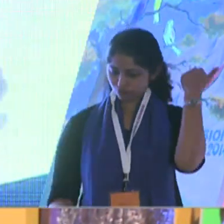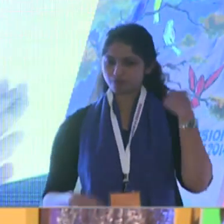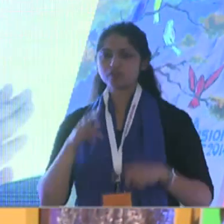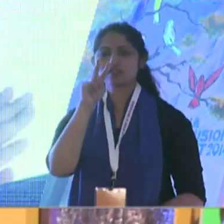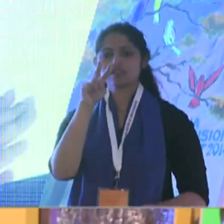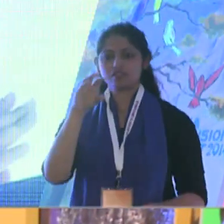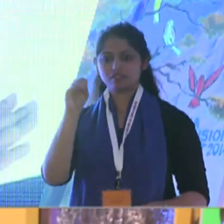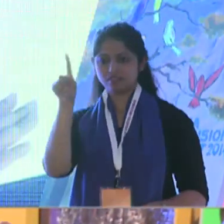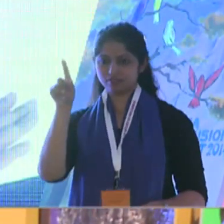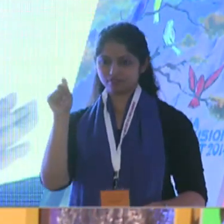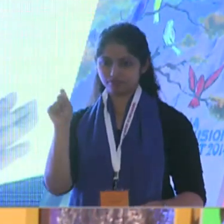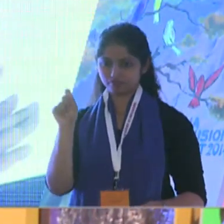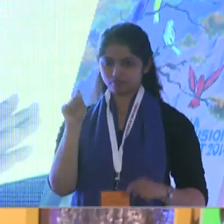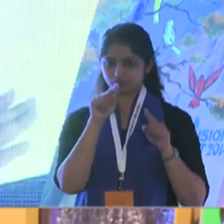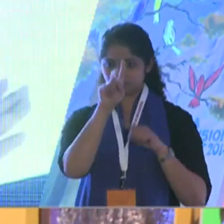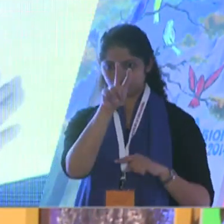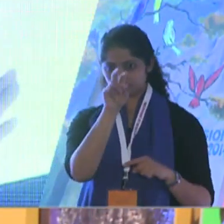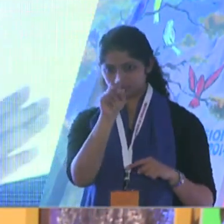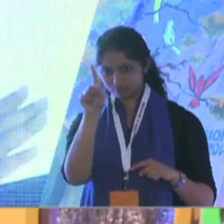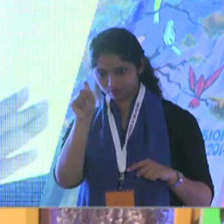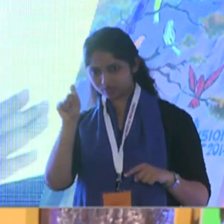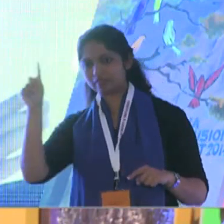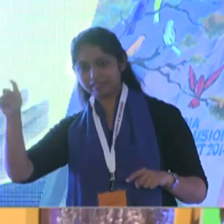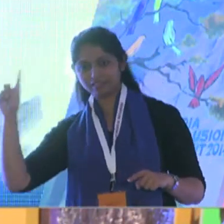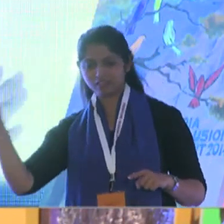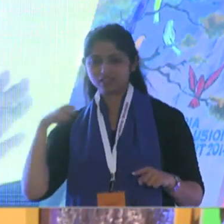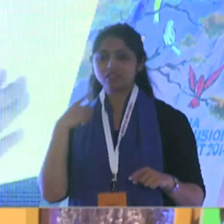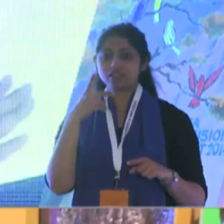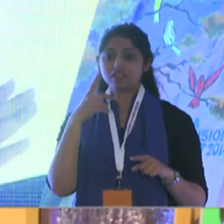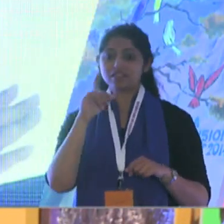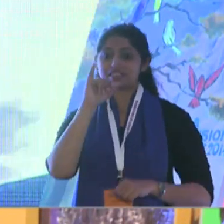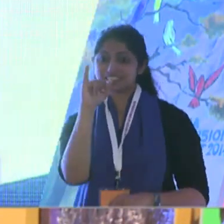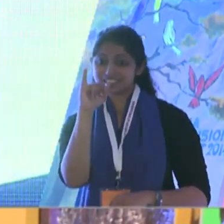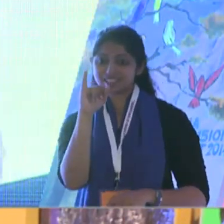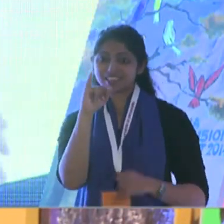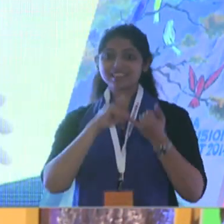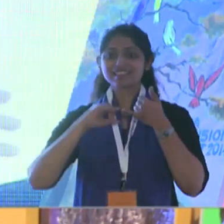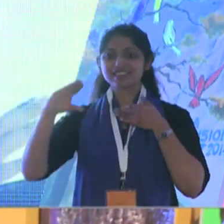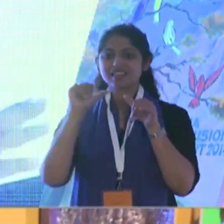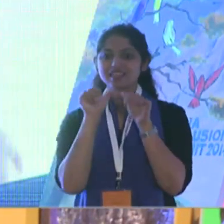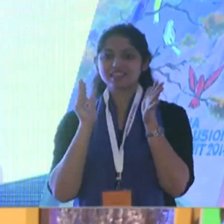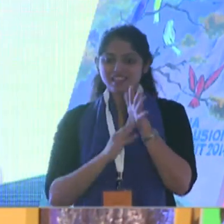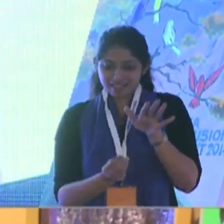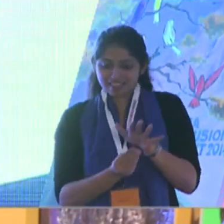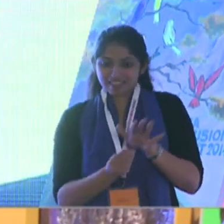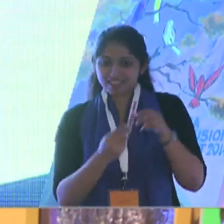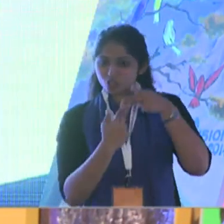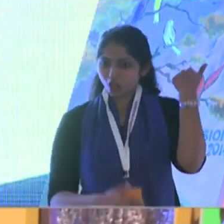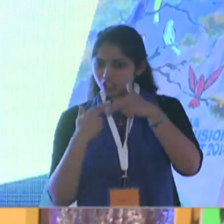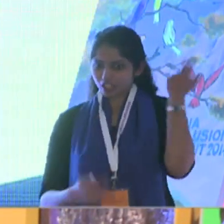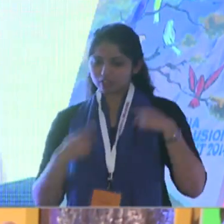In 2010, between 2010 and 2011, we broke 6 of the biggest scams in our country.